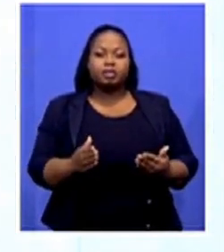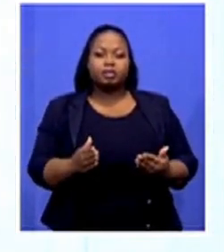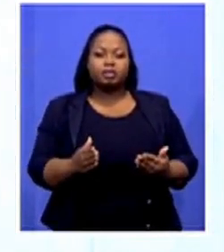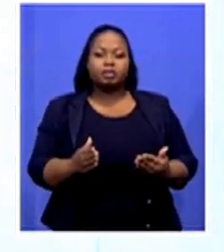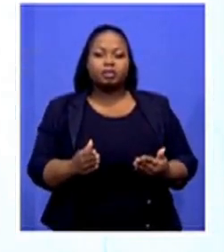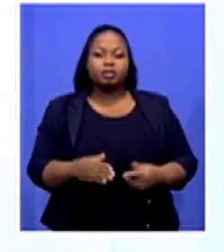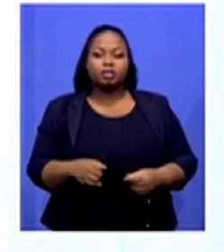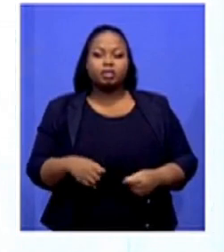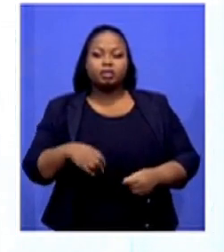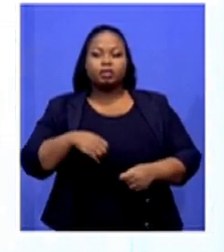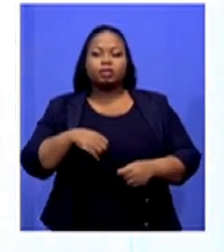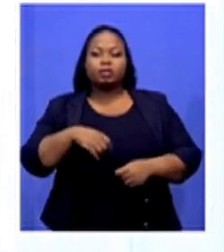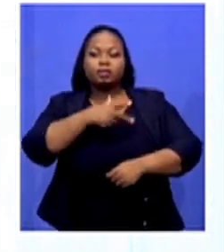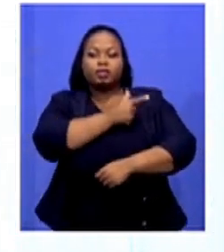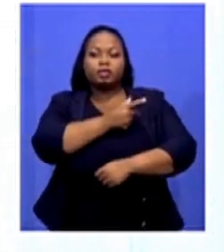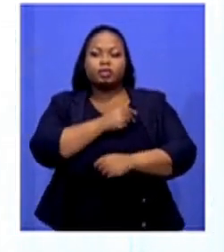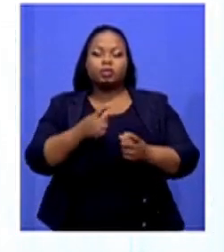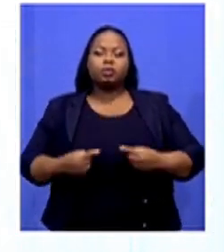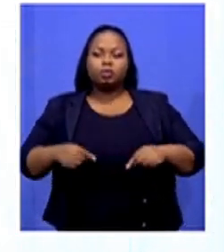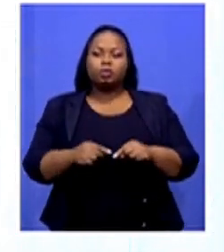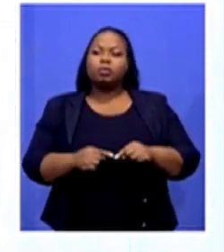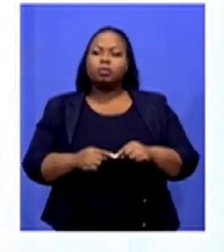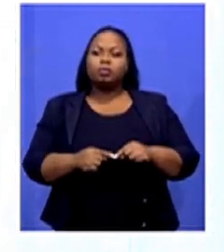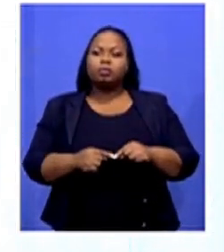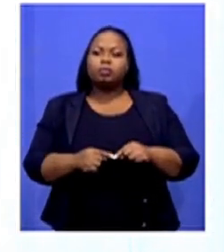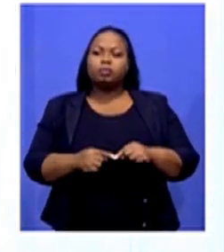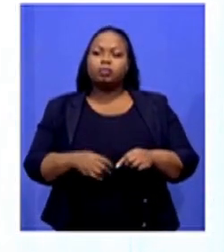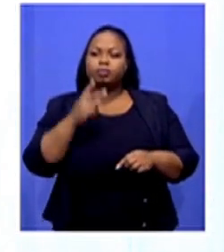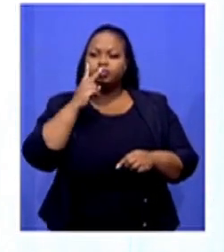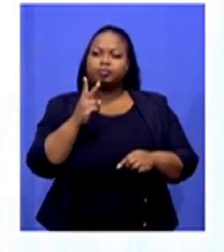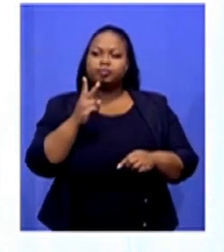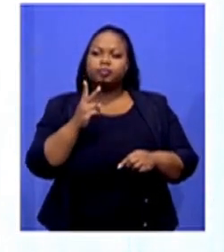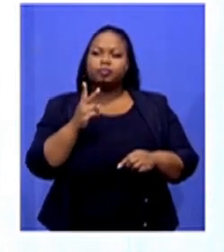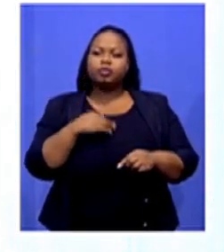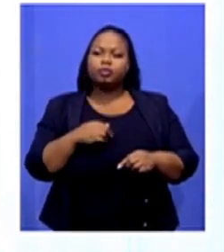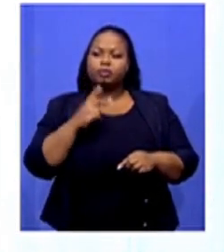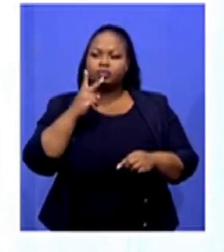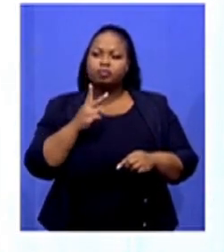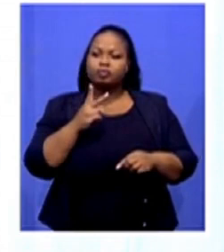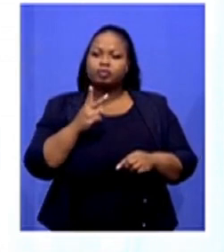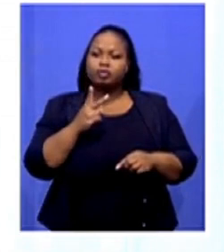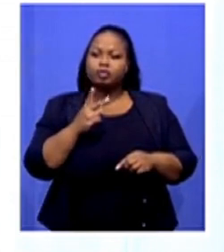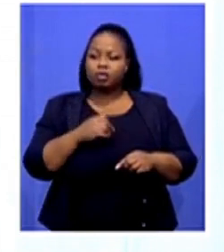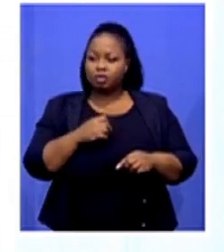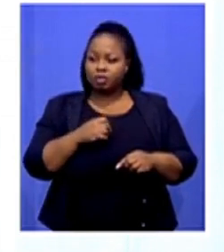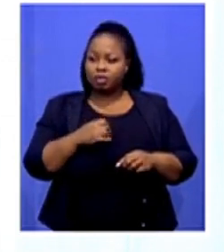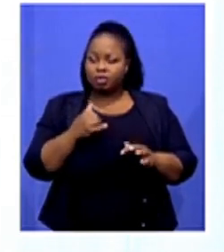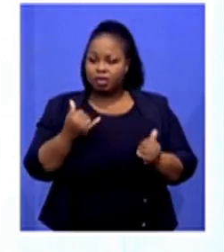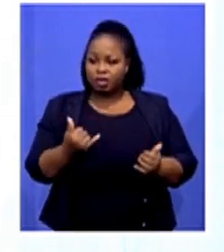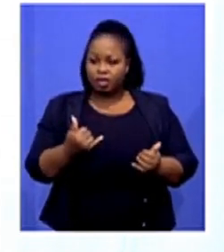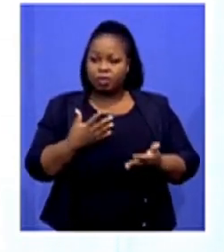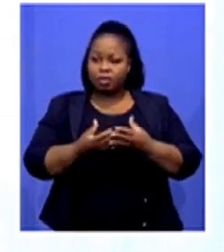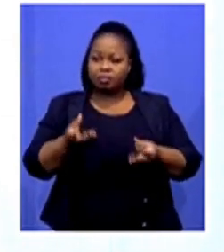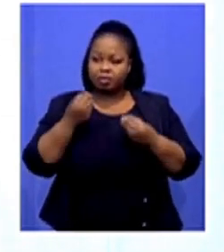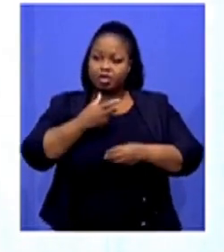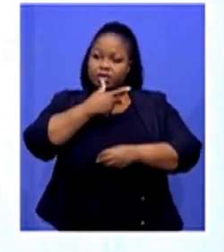enroll patients, but on the day as well, we will reiterate with them. Look, now you can get the real vaccine or you can get placebo,